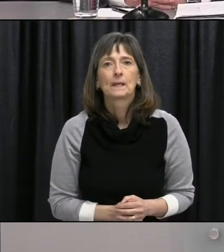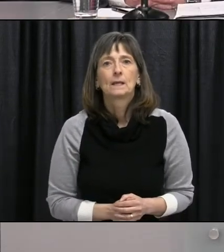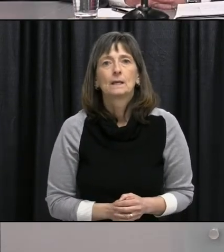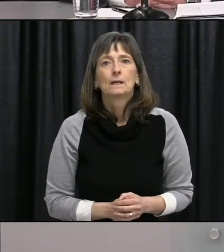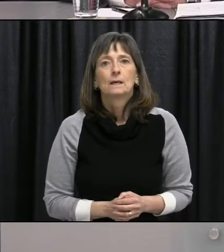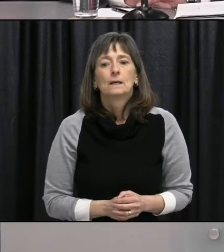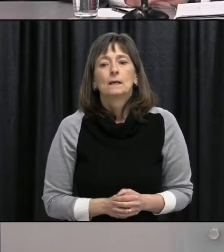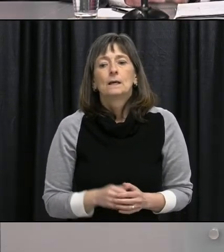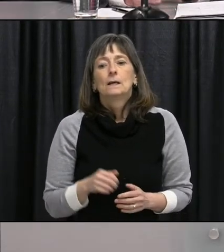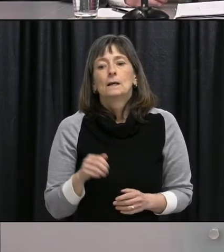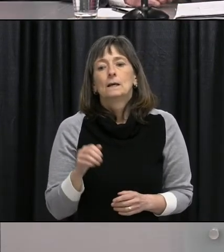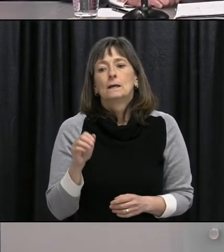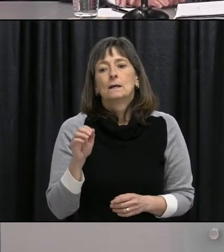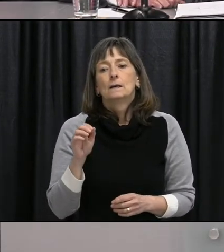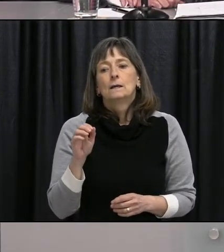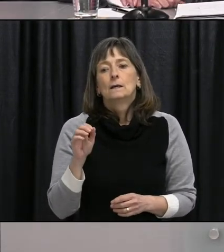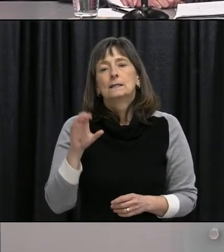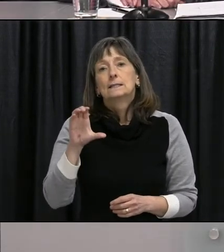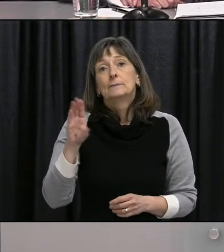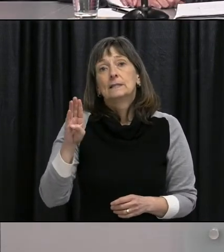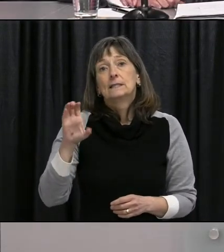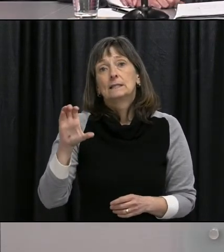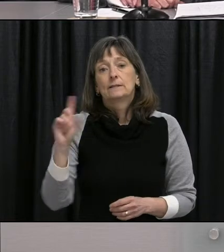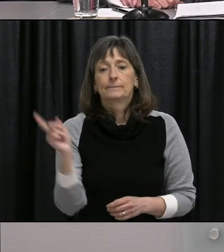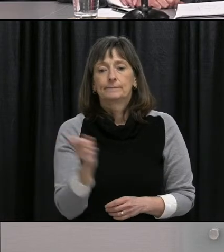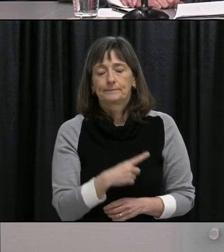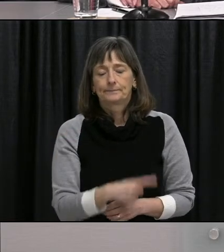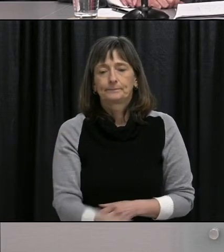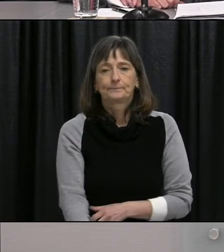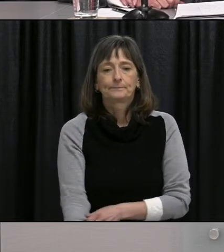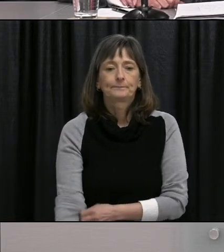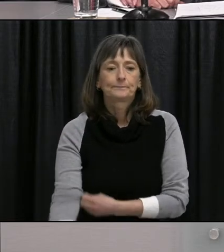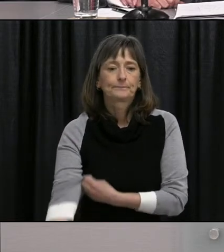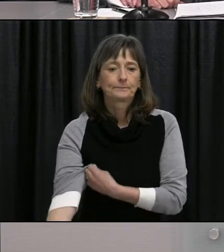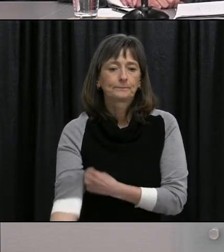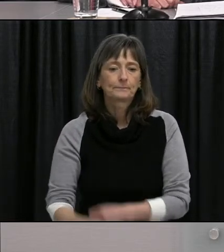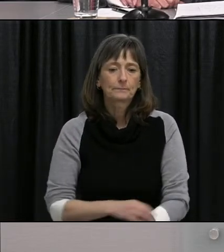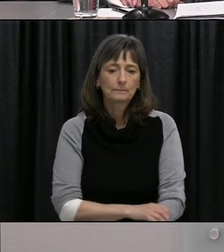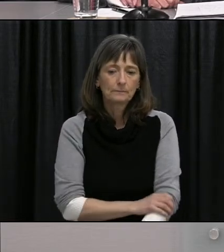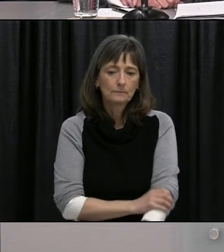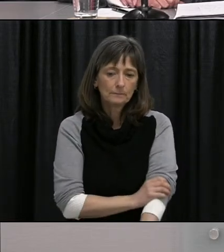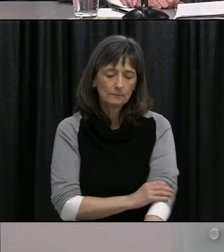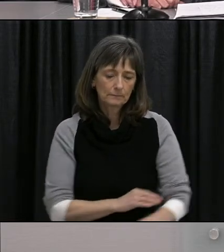next questions are from Meg Roberts of CBC News. Please go ahead.